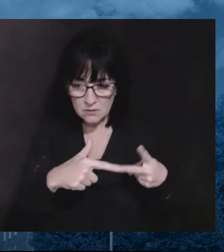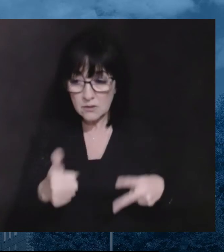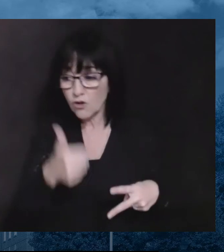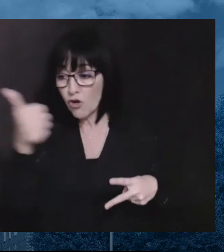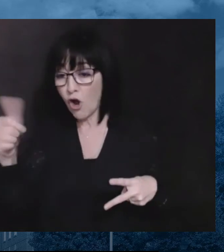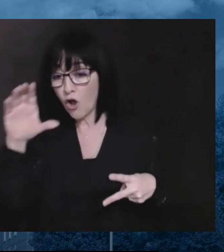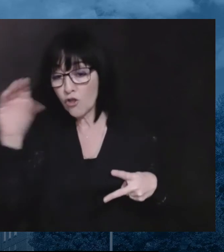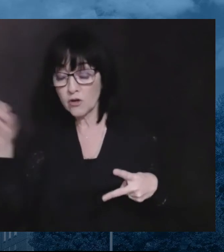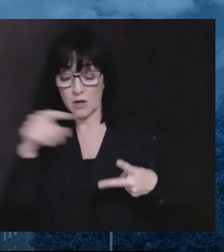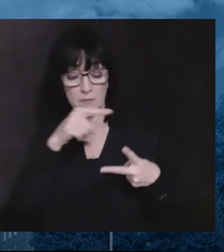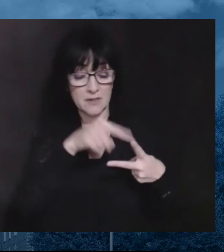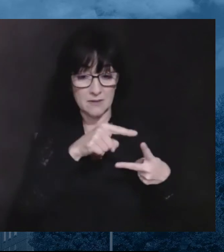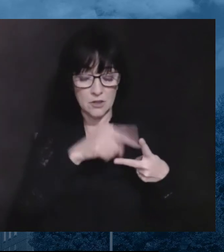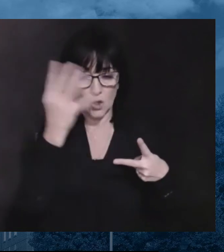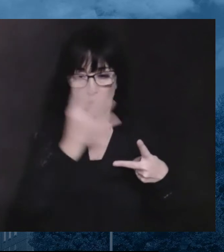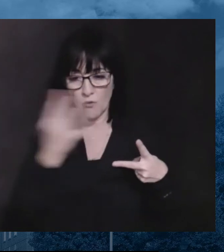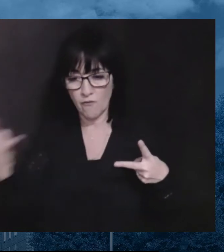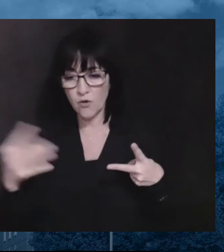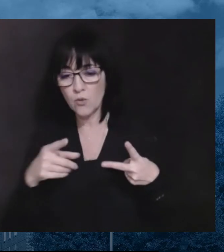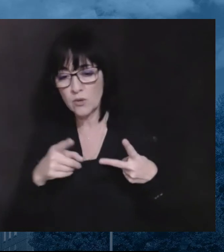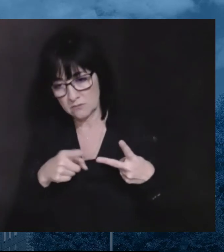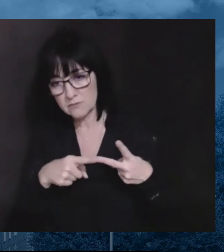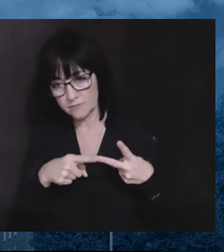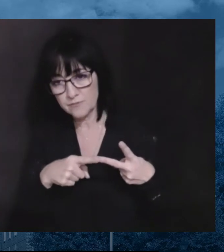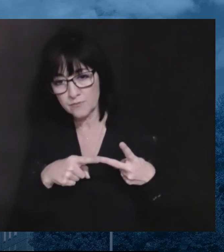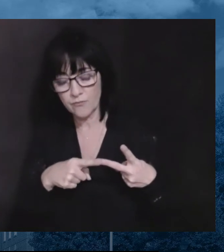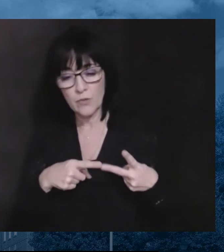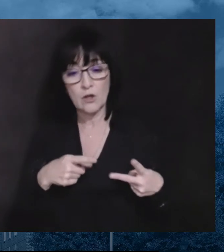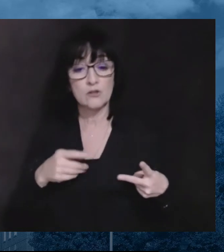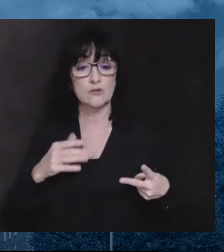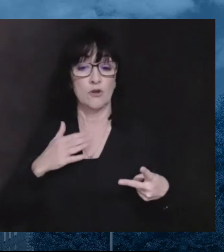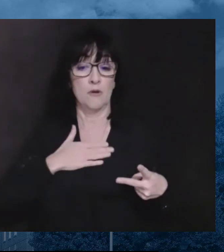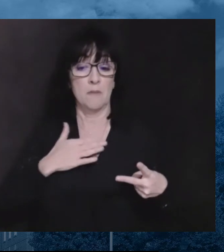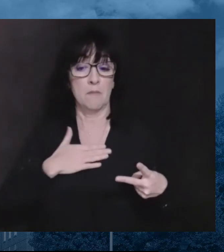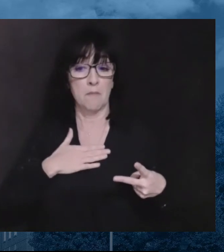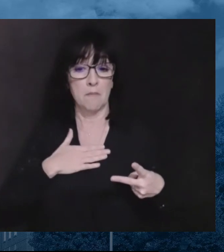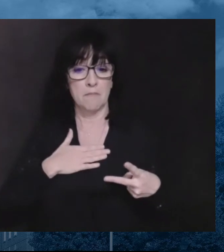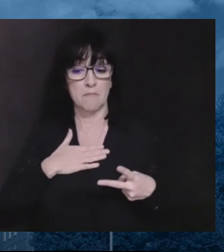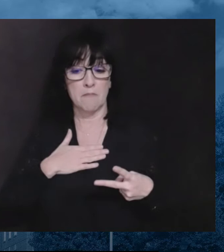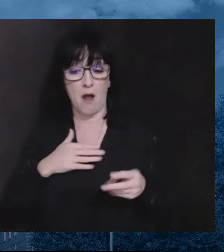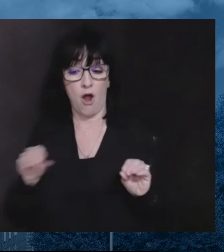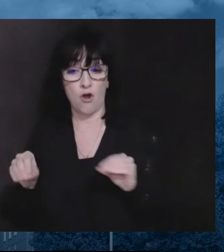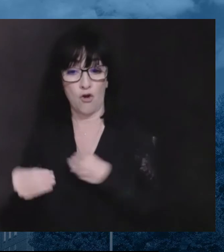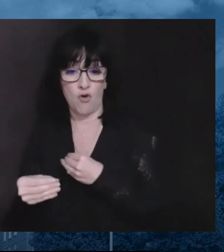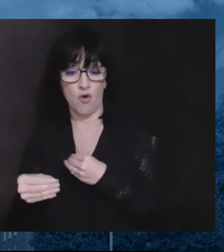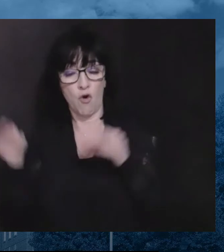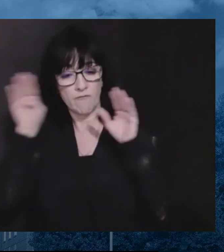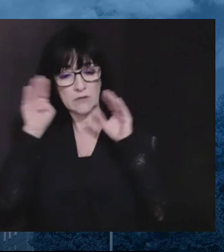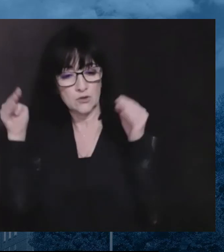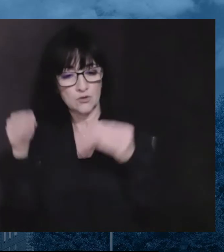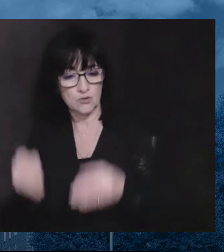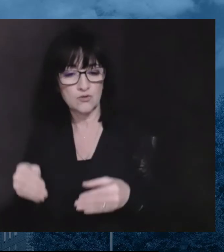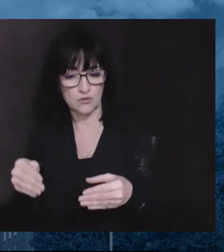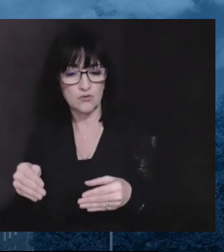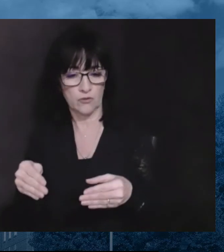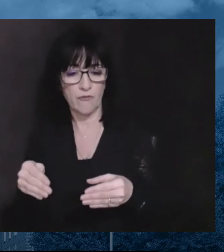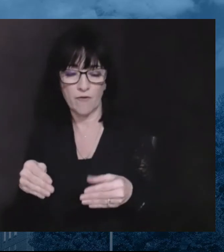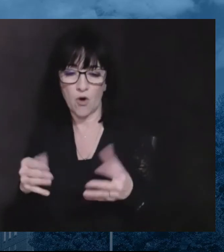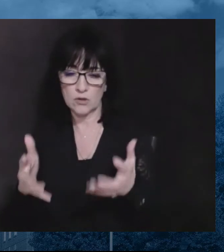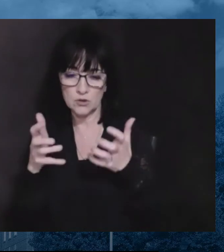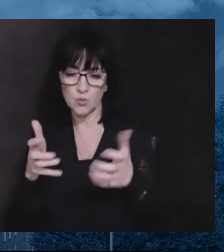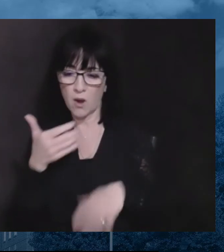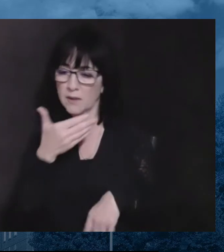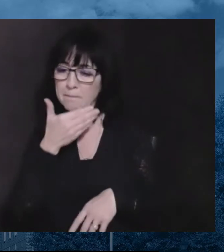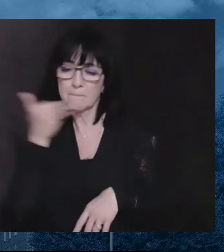to that as well. The focus from my desk will be in doing that efficiently